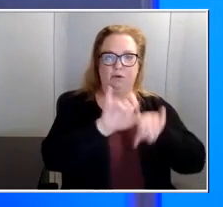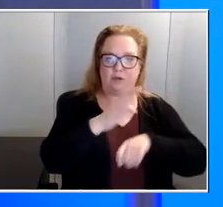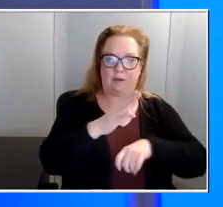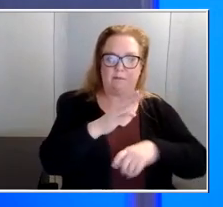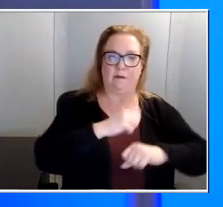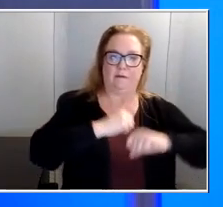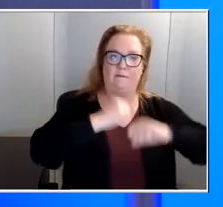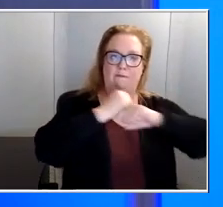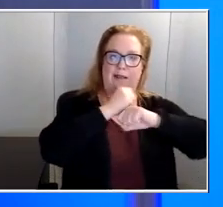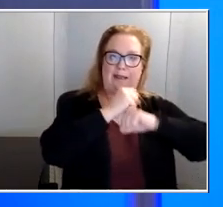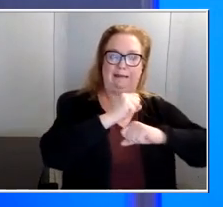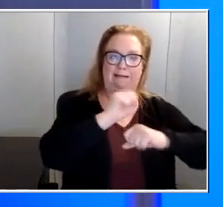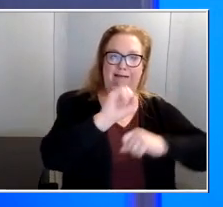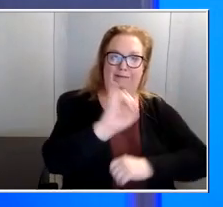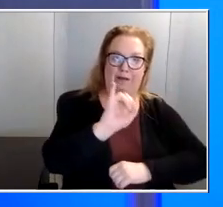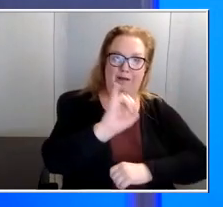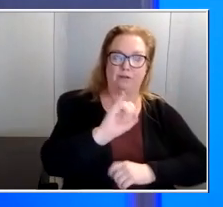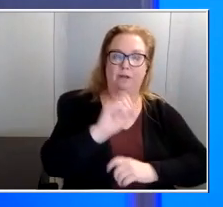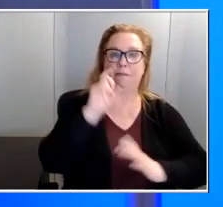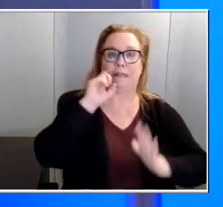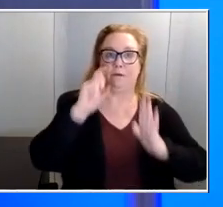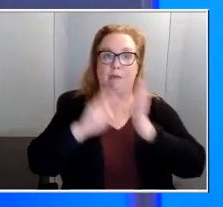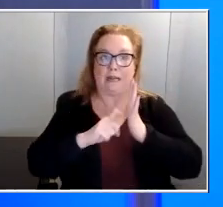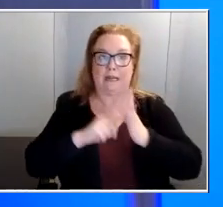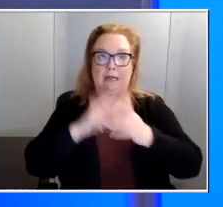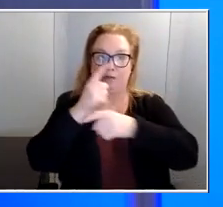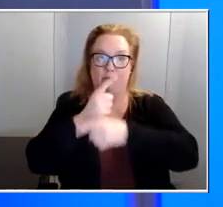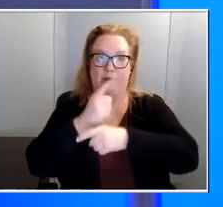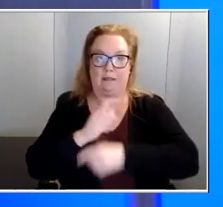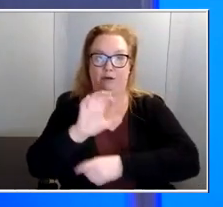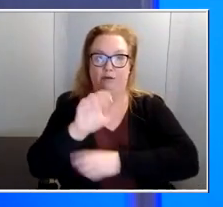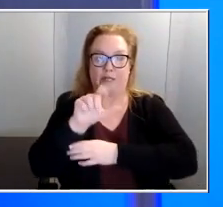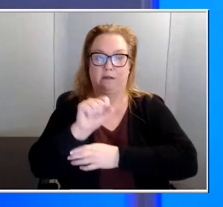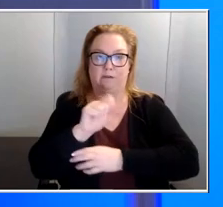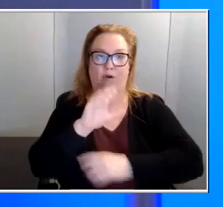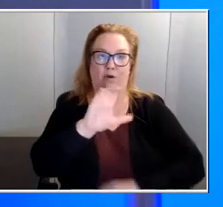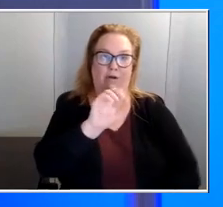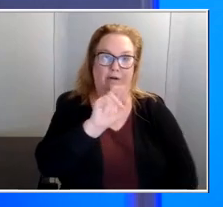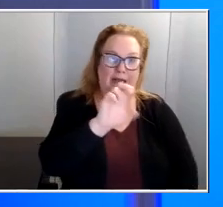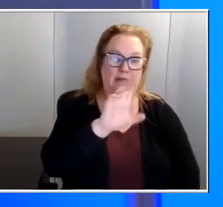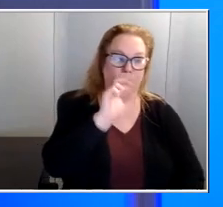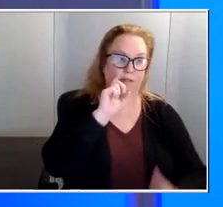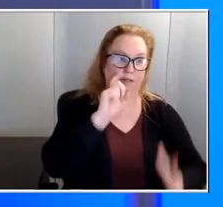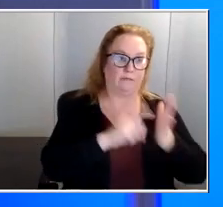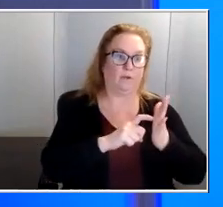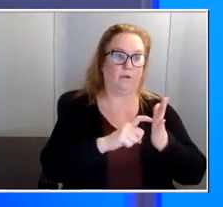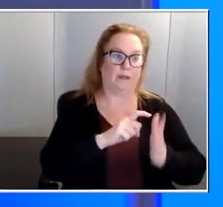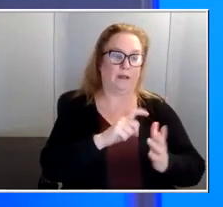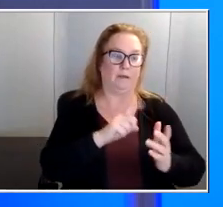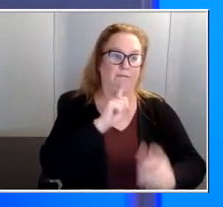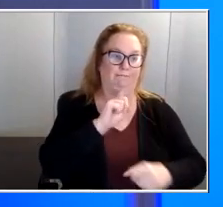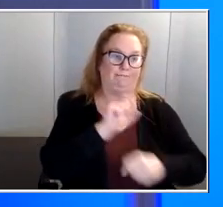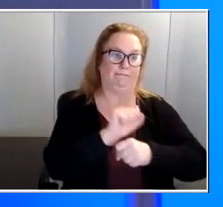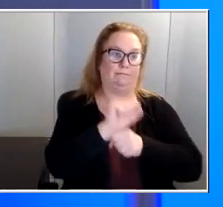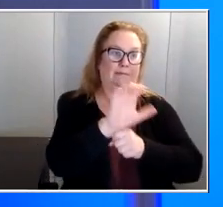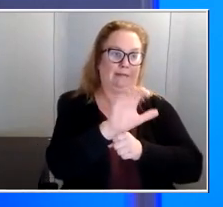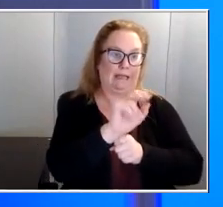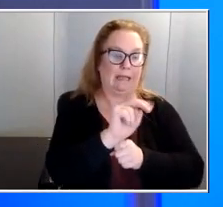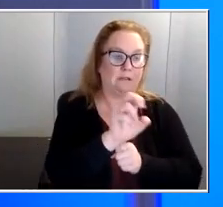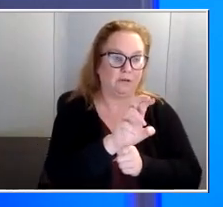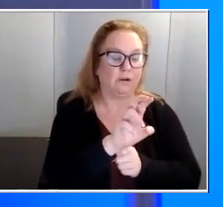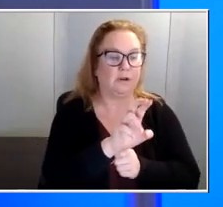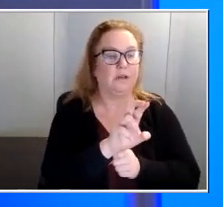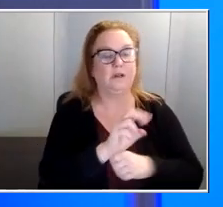abnormally behaving cells and attack and destroy them before they become full-blown clinical cancer in our patients. And so things go